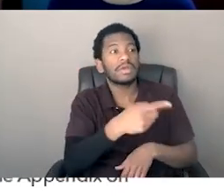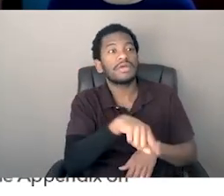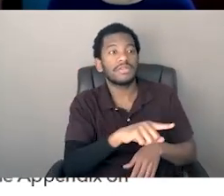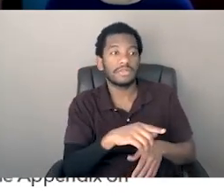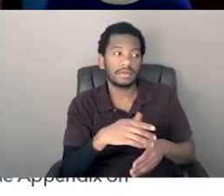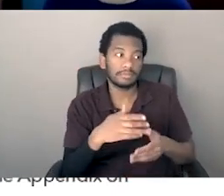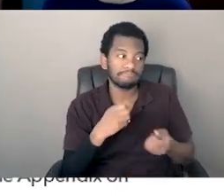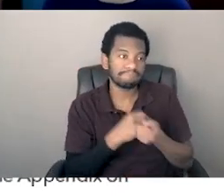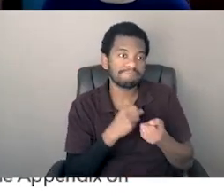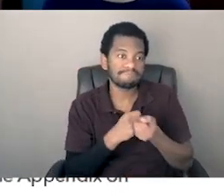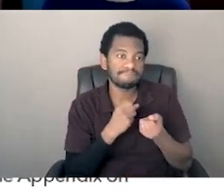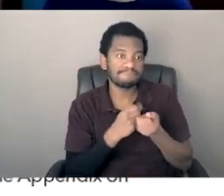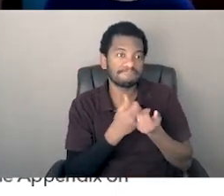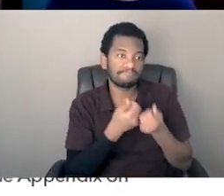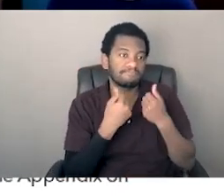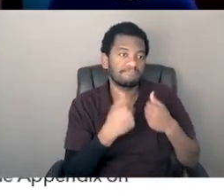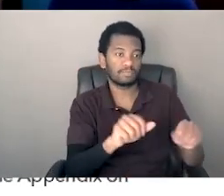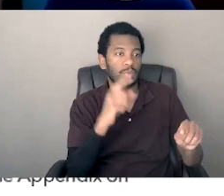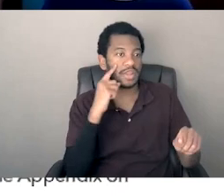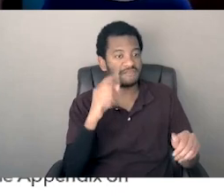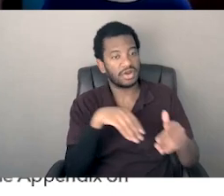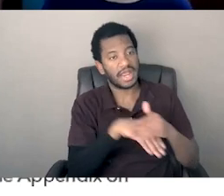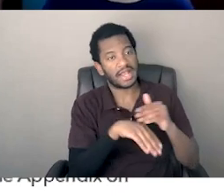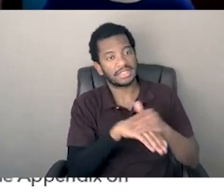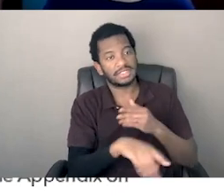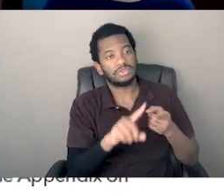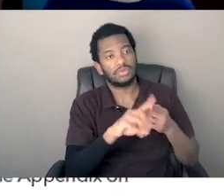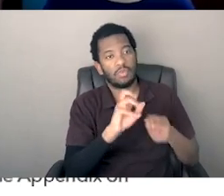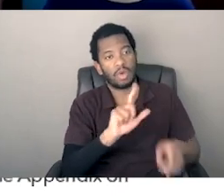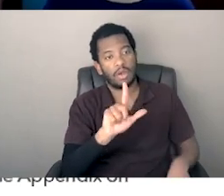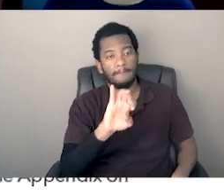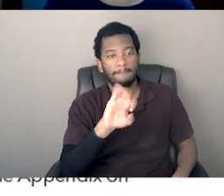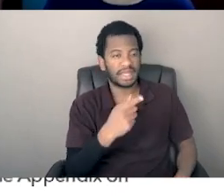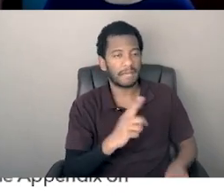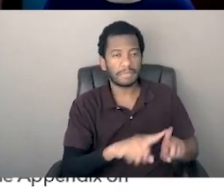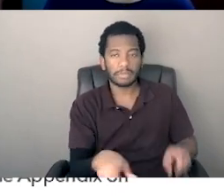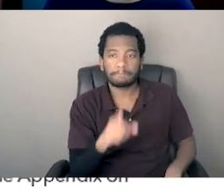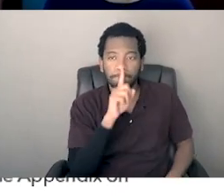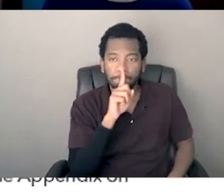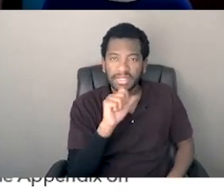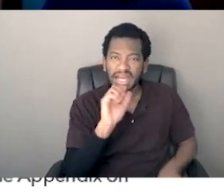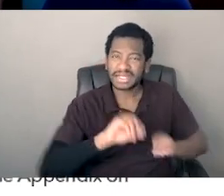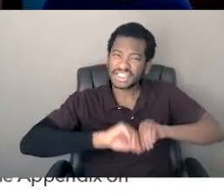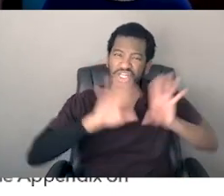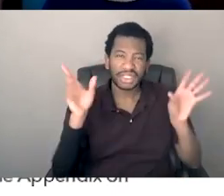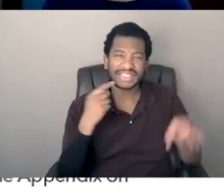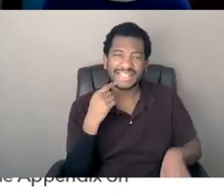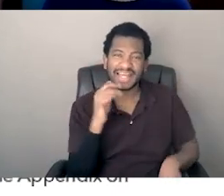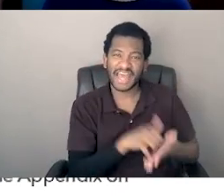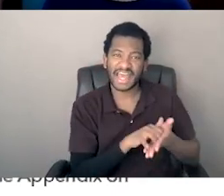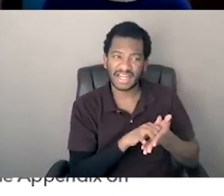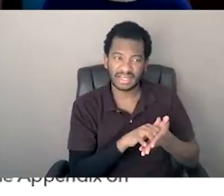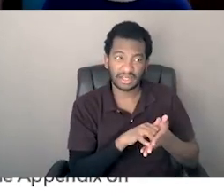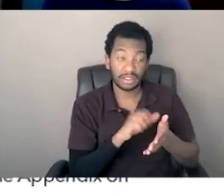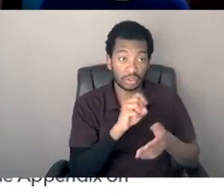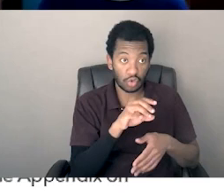towards equitable access to well-being without saying that. And so these principles are intended to help you figure out who's doing that